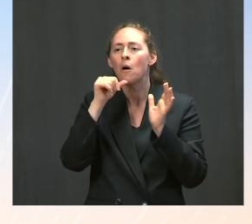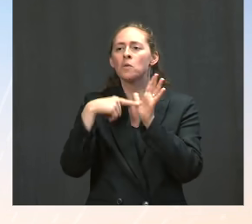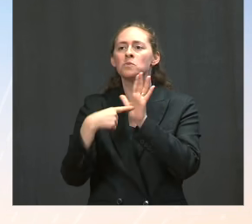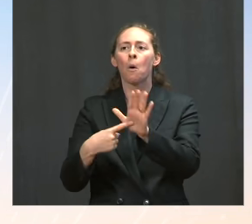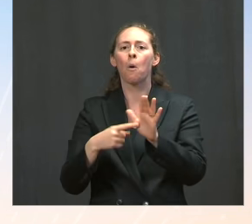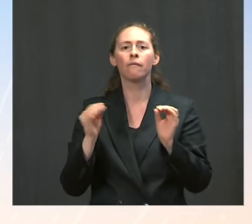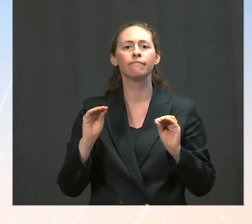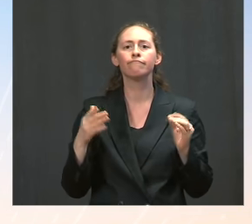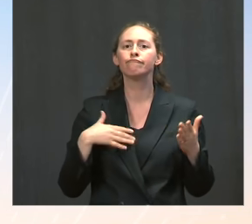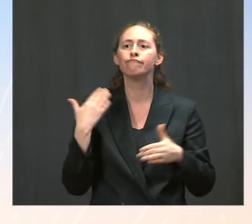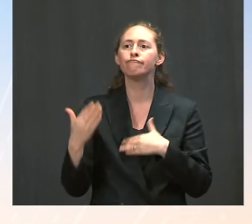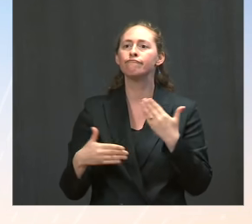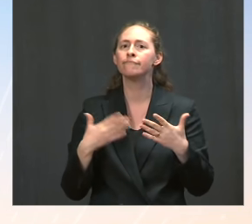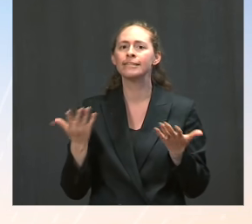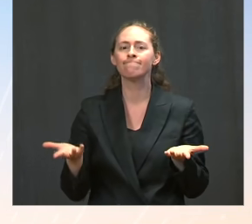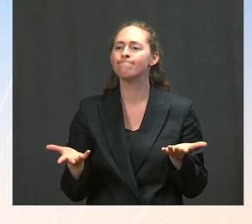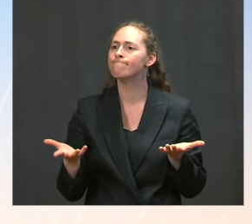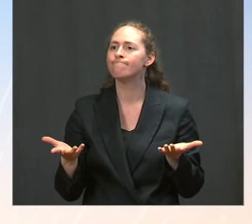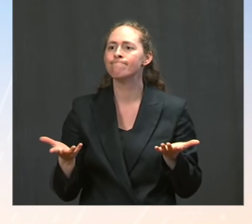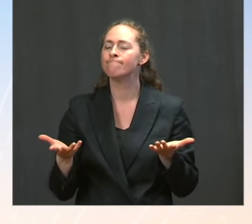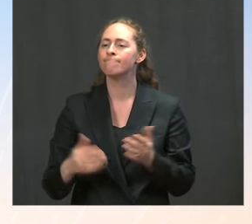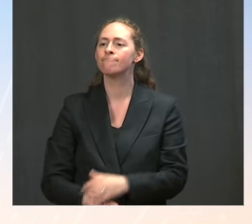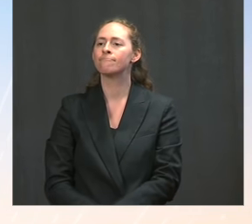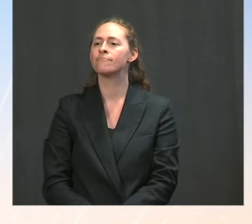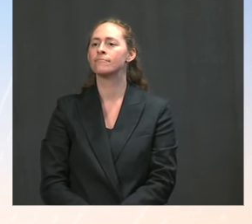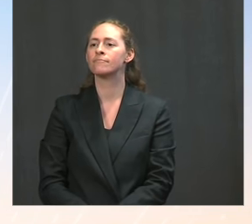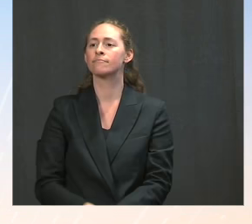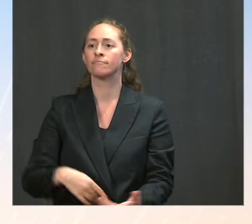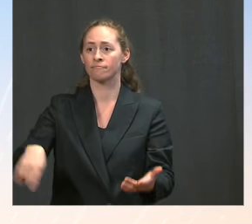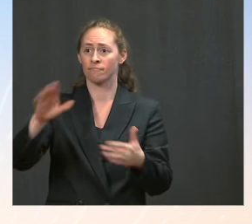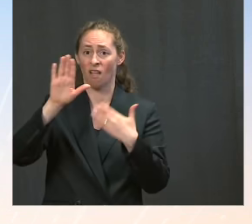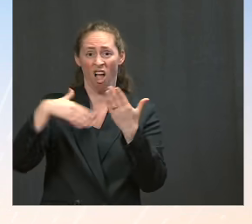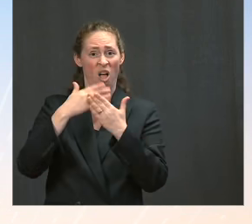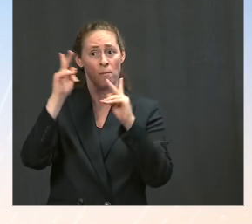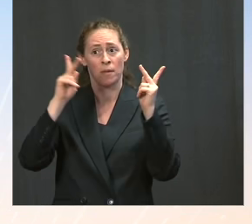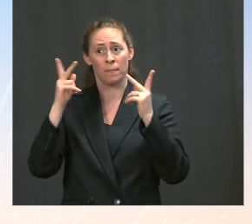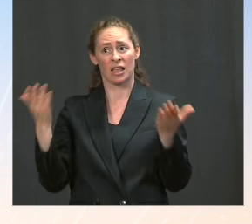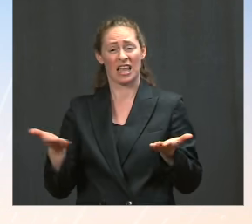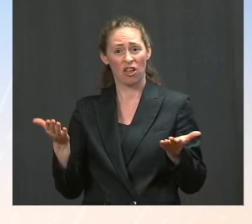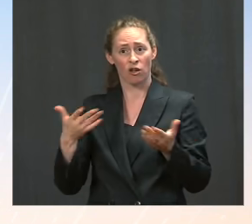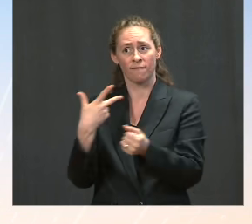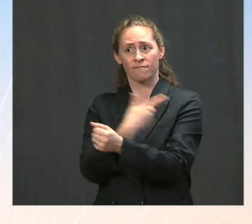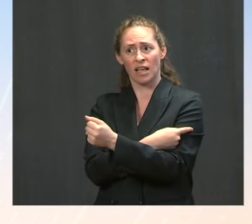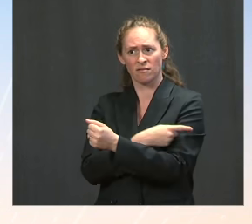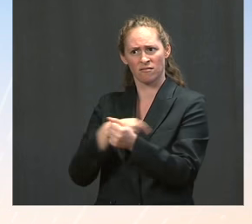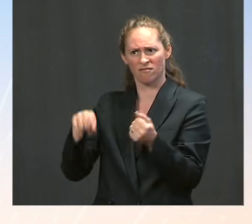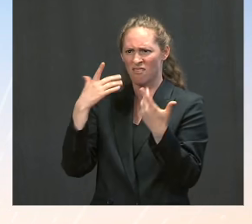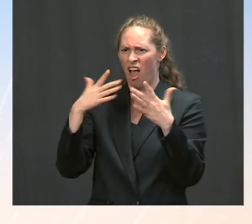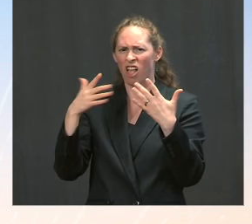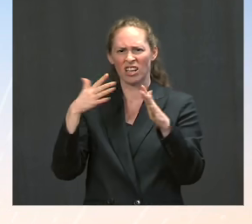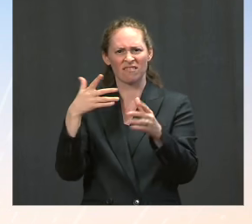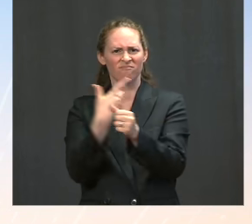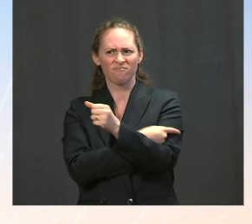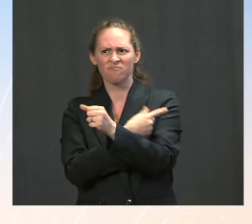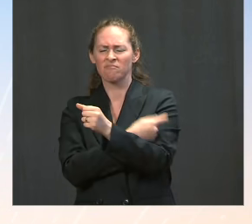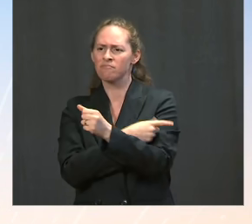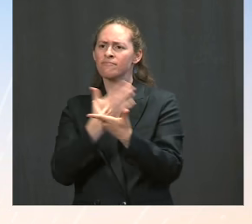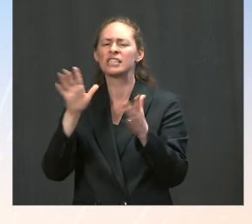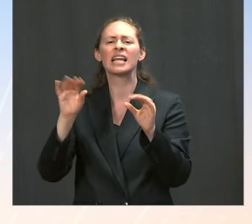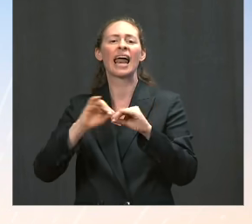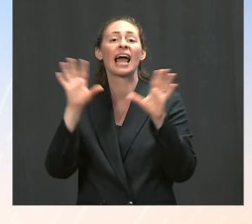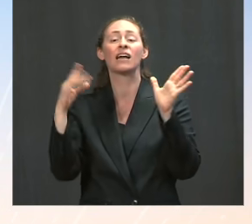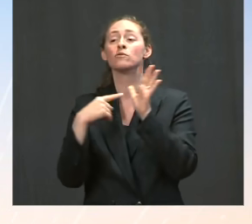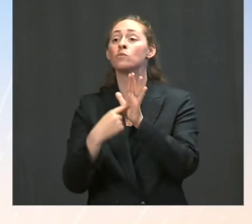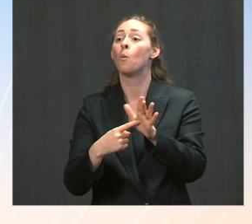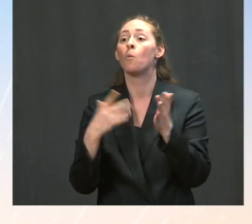individual at this White House has been offered a vaccine. And we have been very clear that we will be transparent with anyone who has